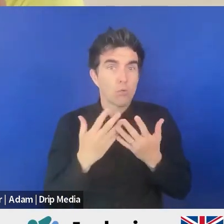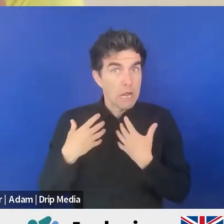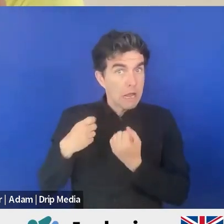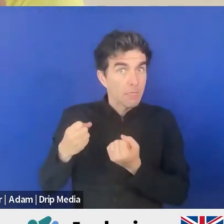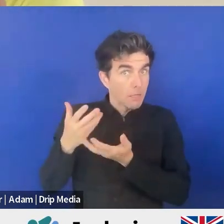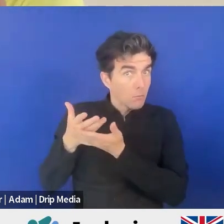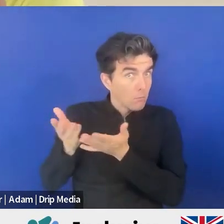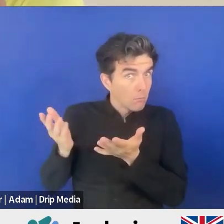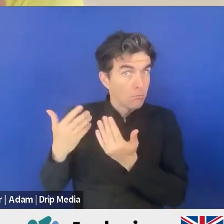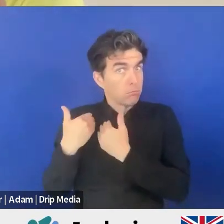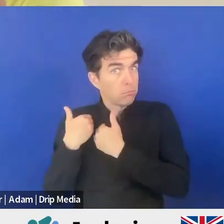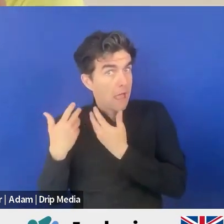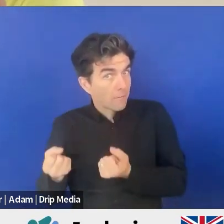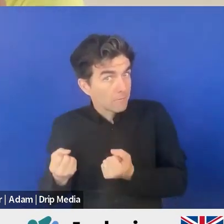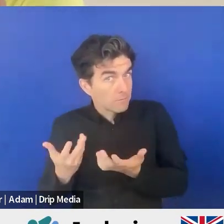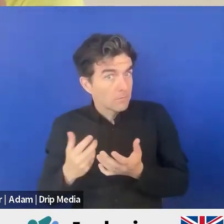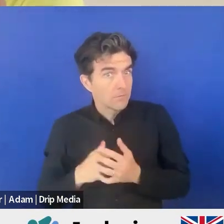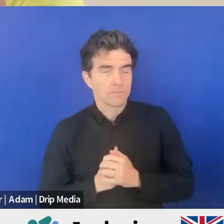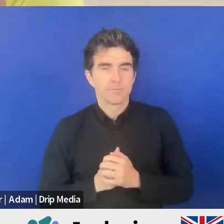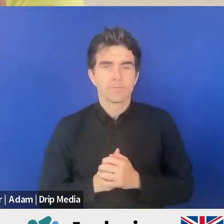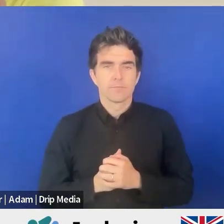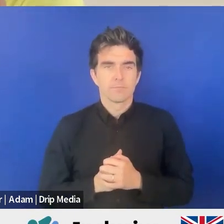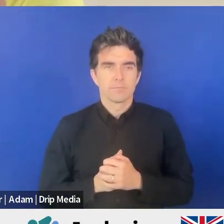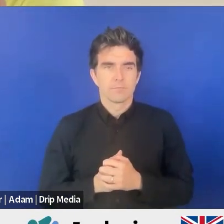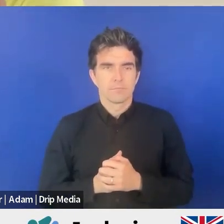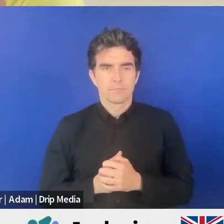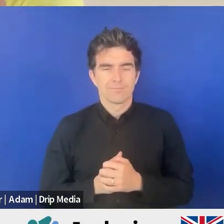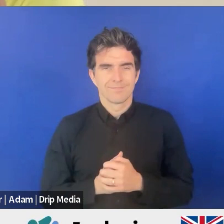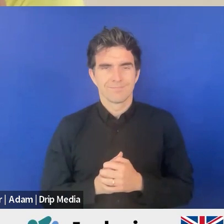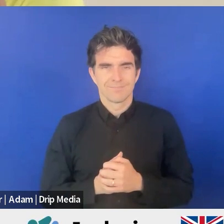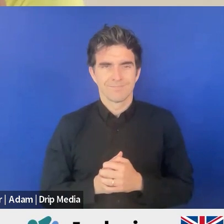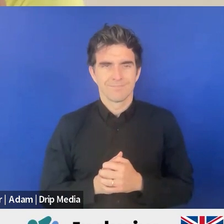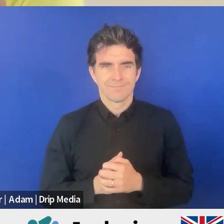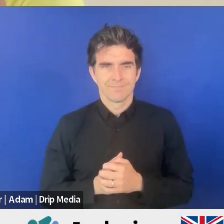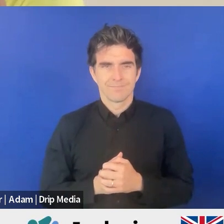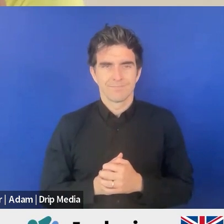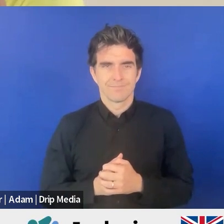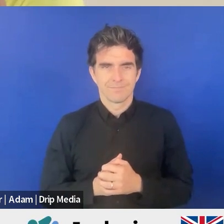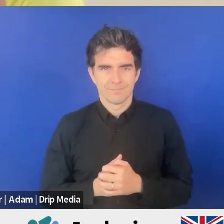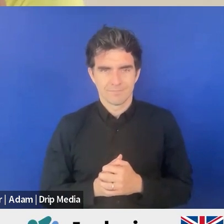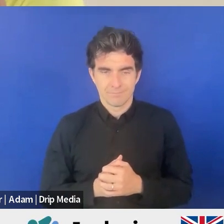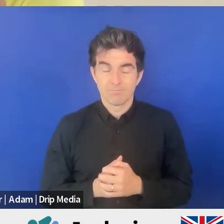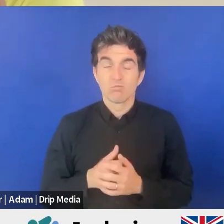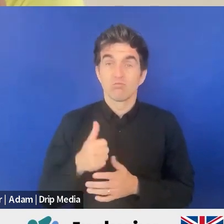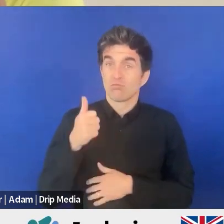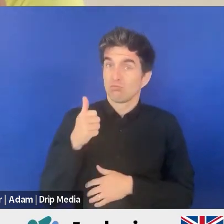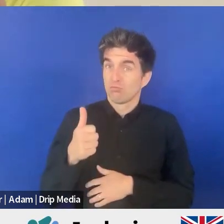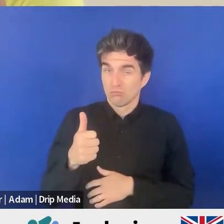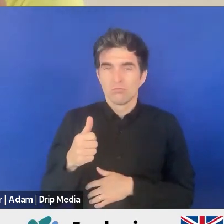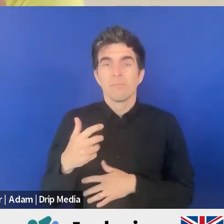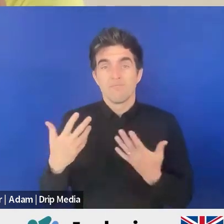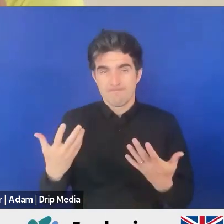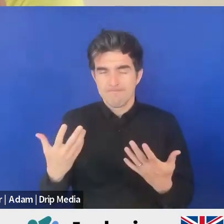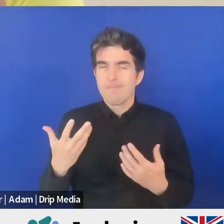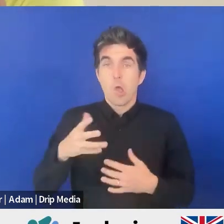Ian? Okay, well, that's quite a country-specific type of question. I